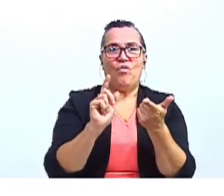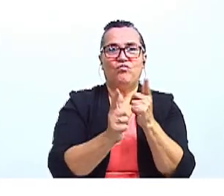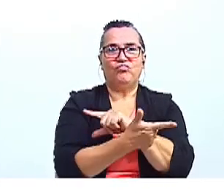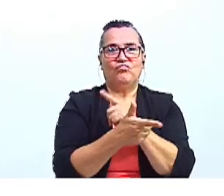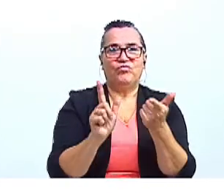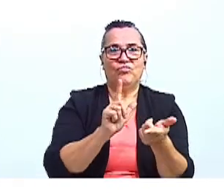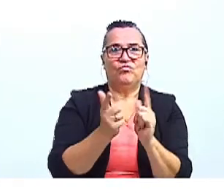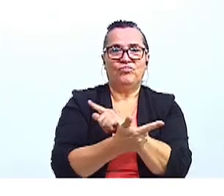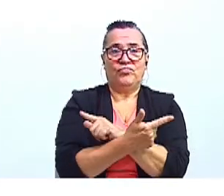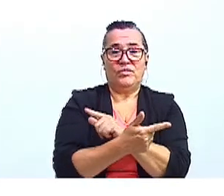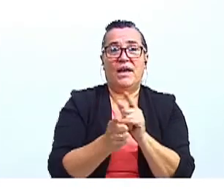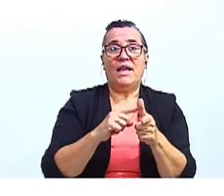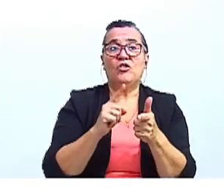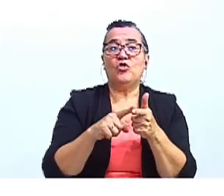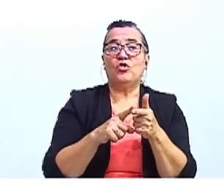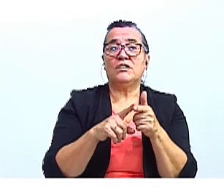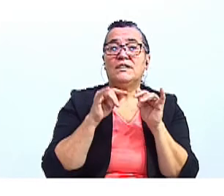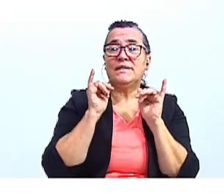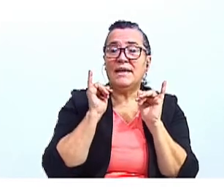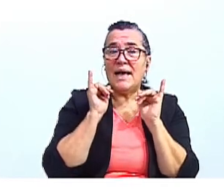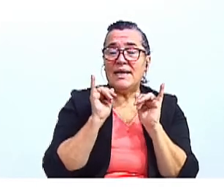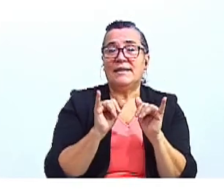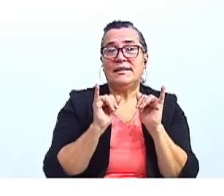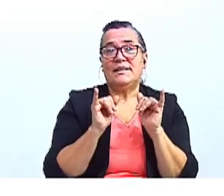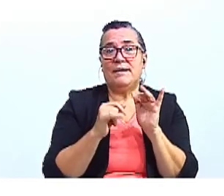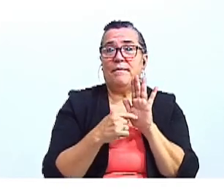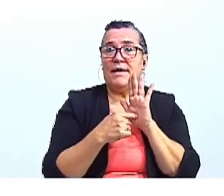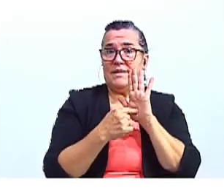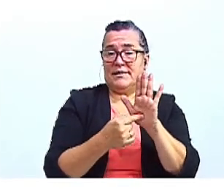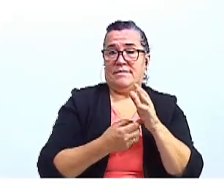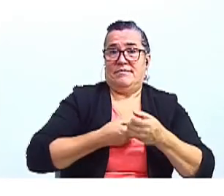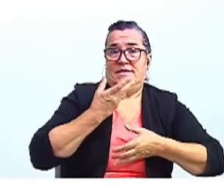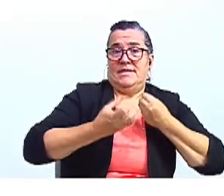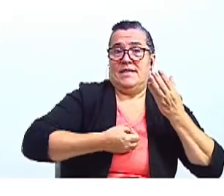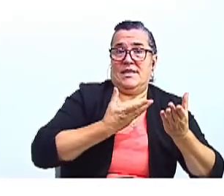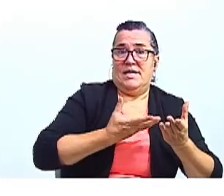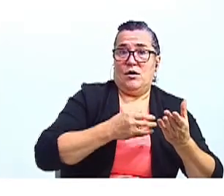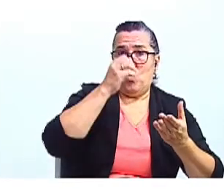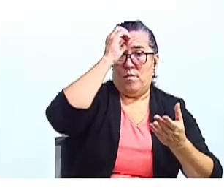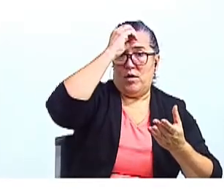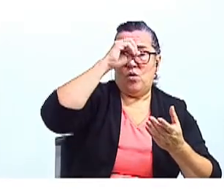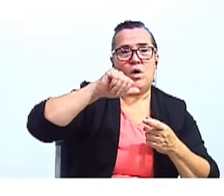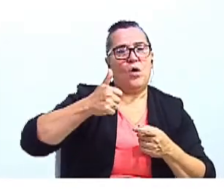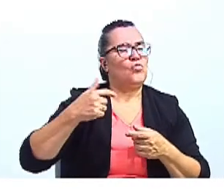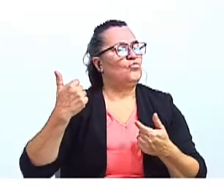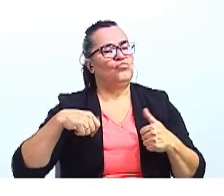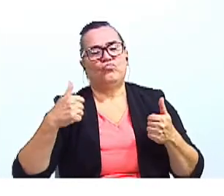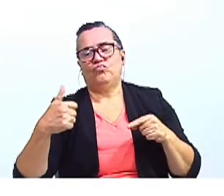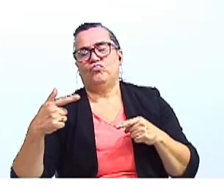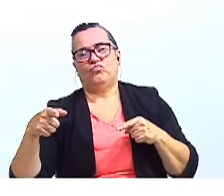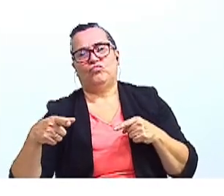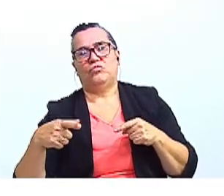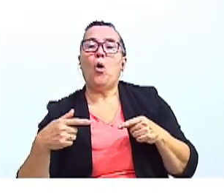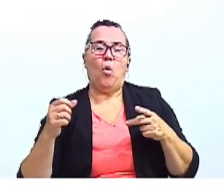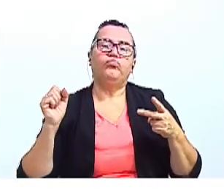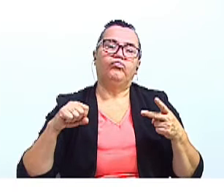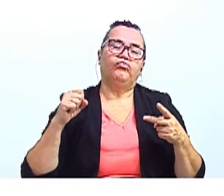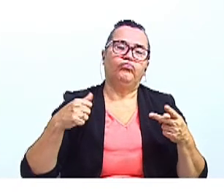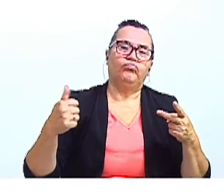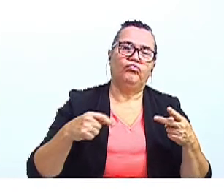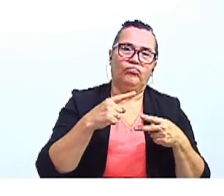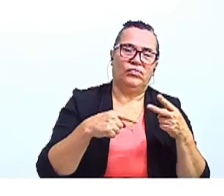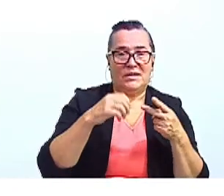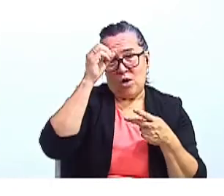one of you is going to show the express opinion, and the other person disagrees or agrees about that